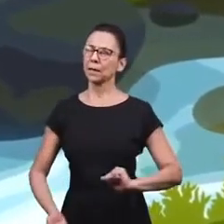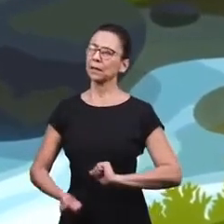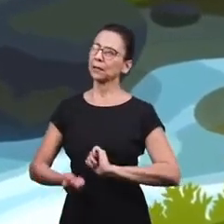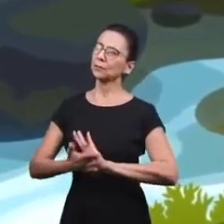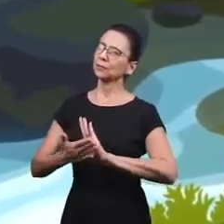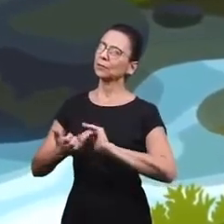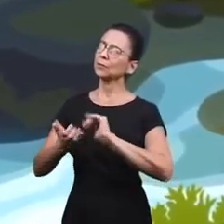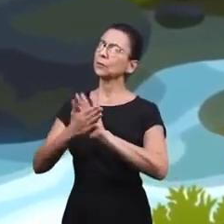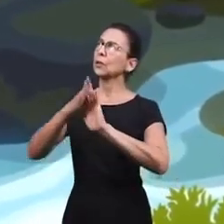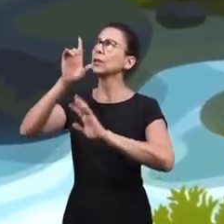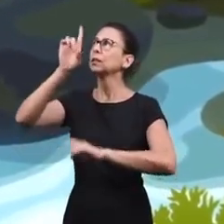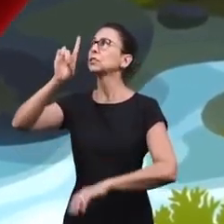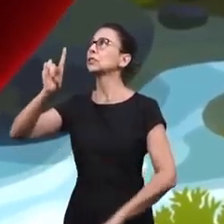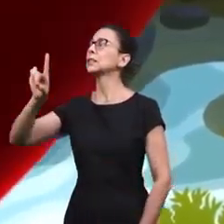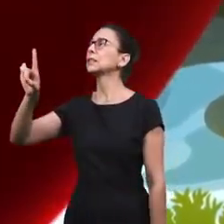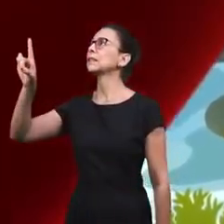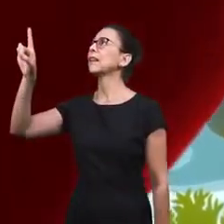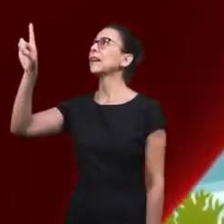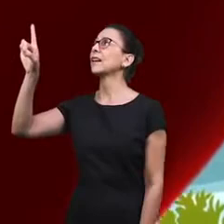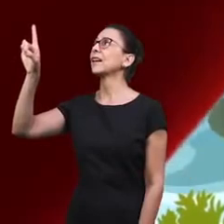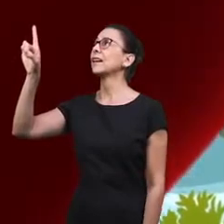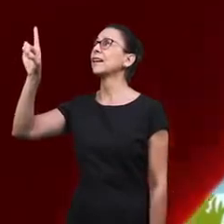For the praise of God.